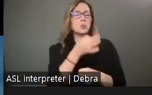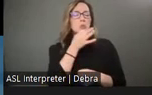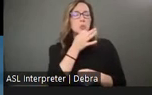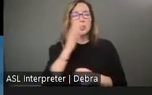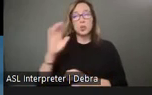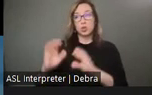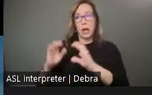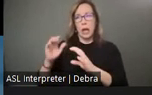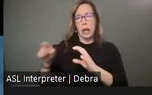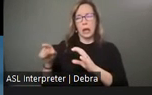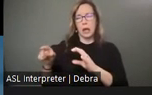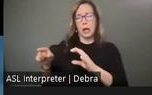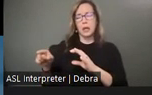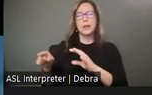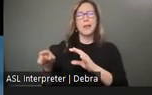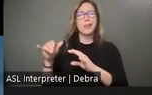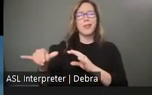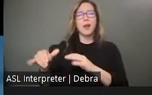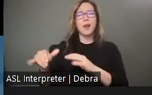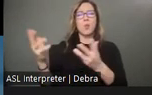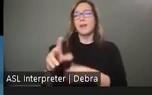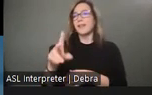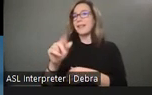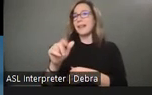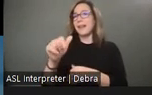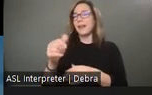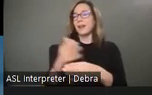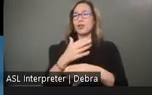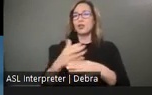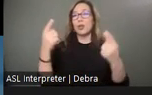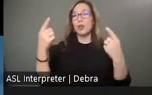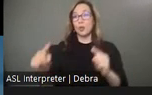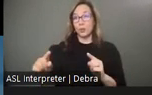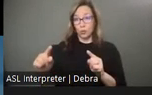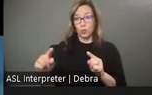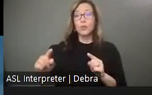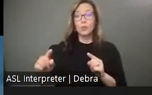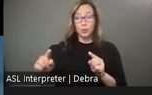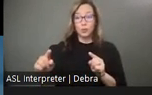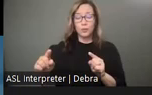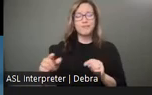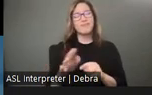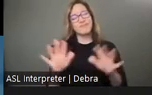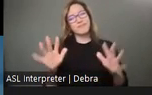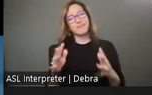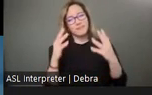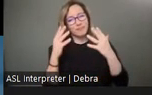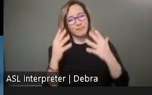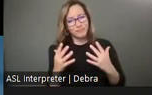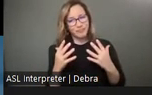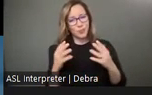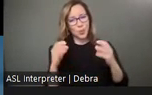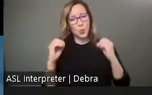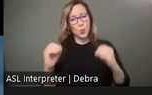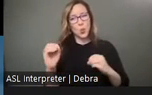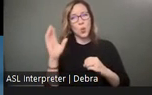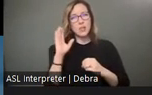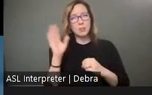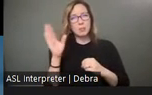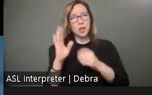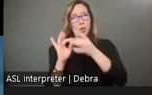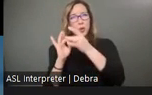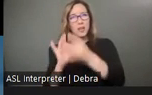chat, and that is about data sharing agreements. So we were unfortunately not able to have a speaker on that today,